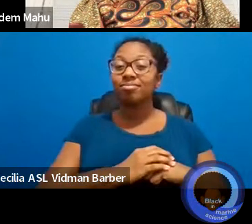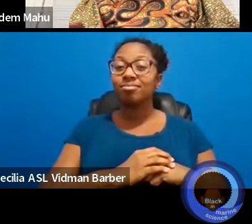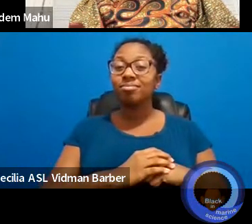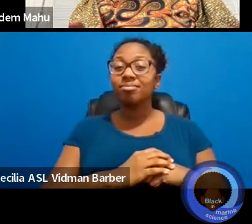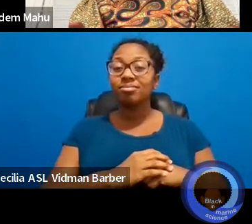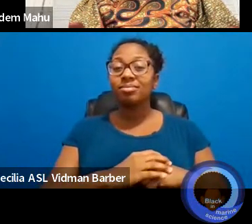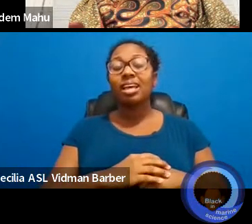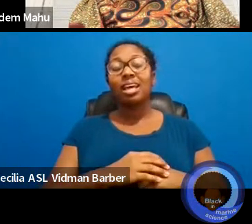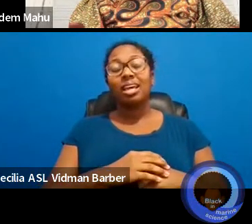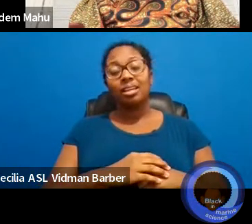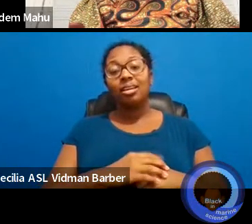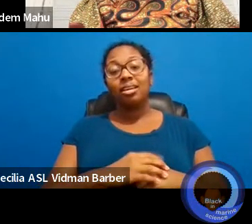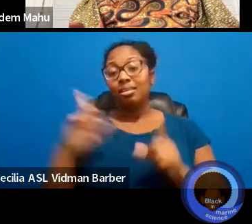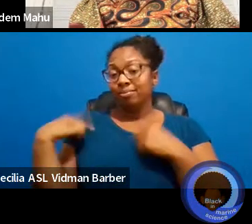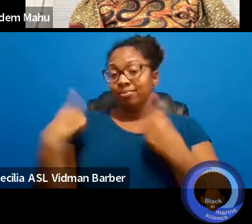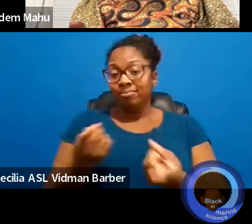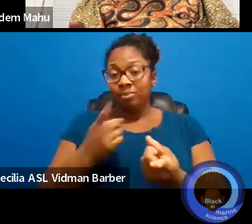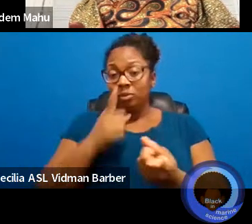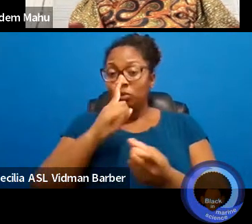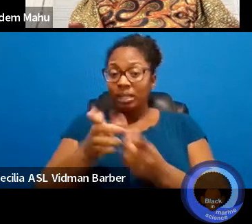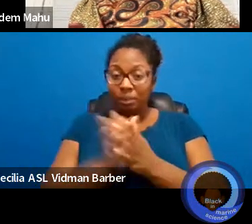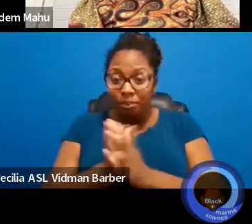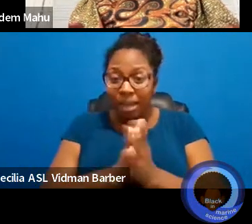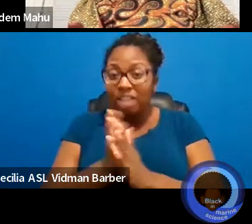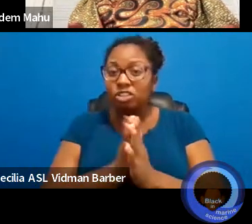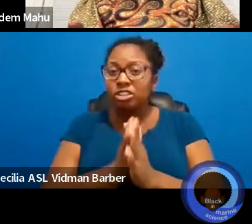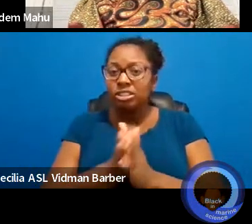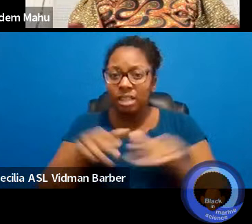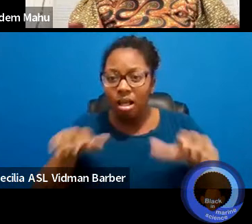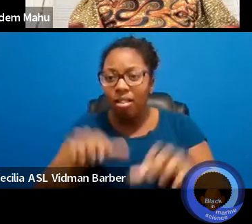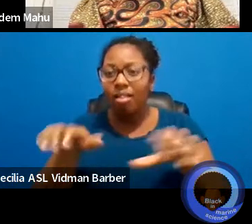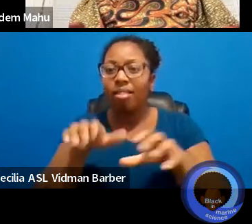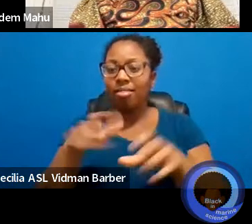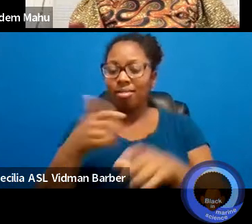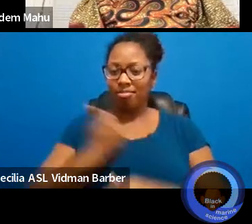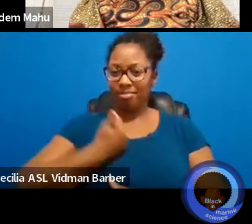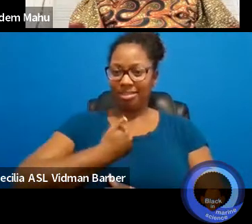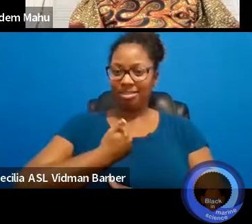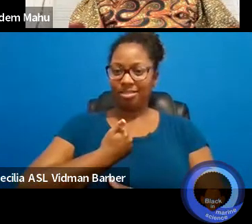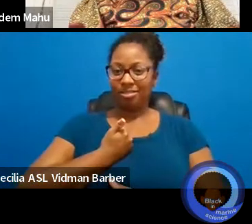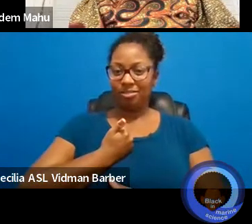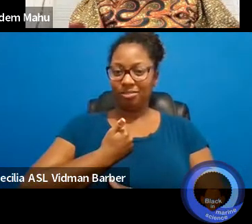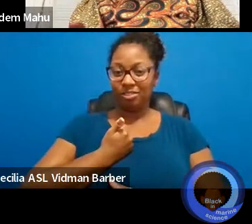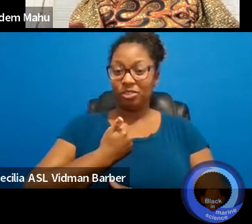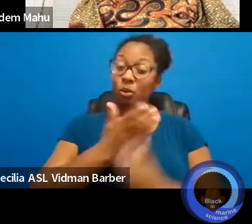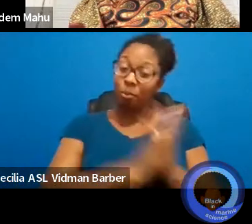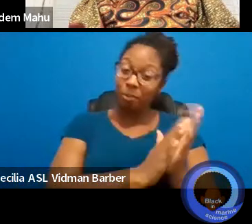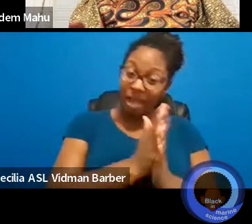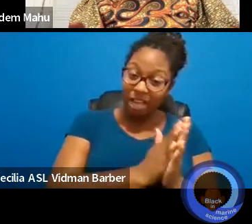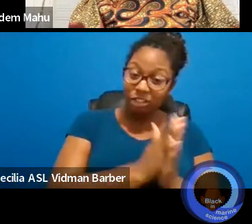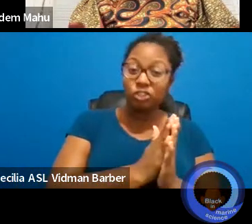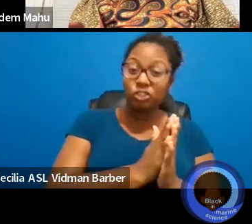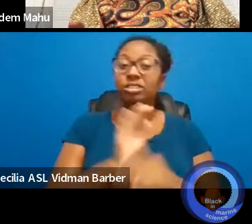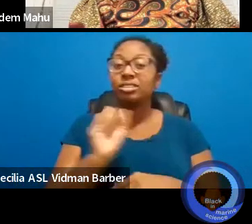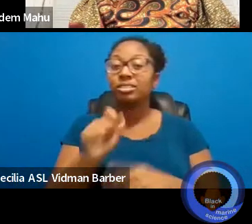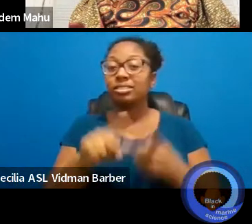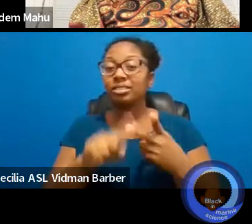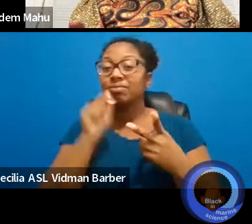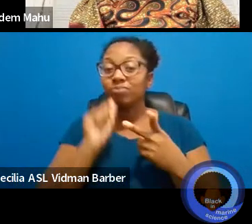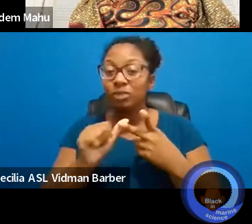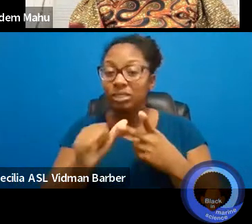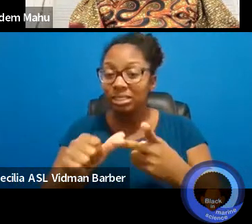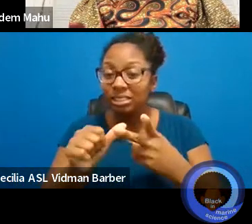passion has been put into what I do as an individual. So I would say passion, resilience,